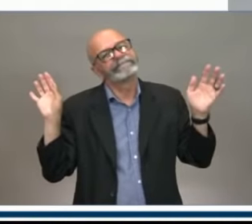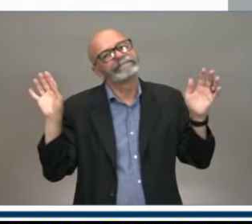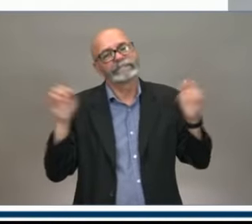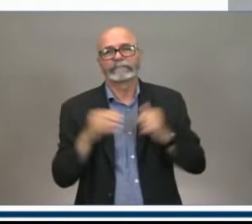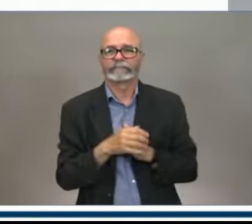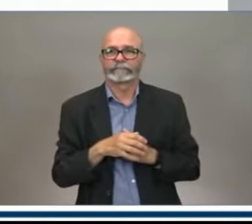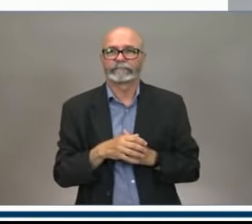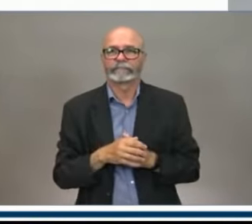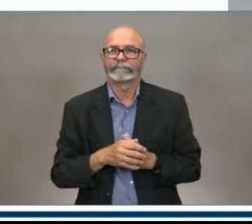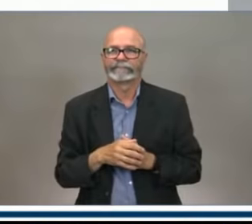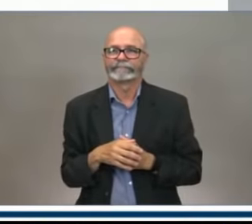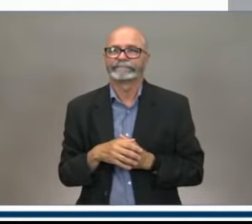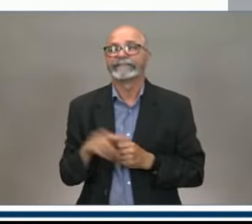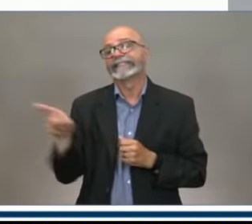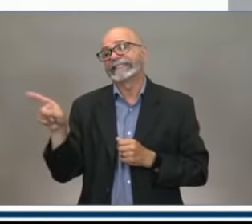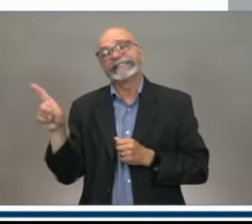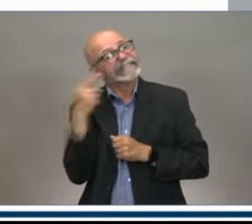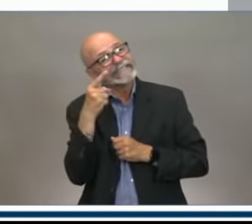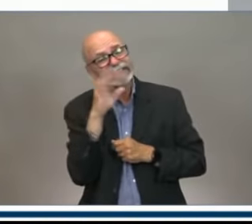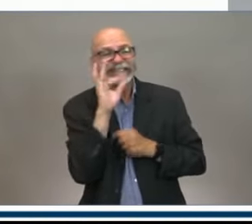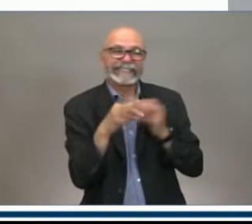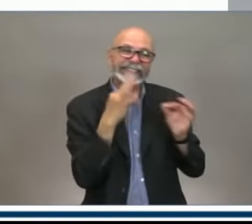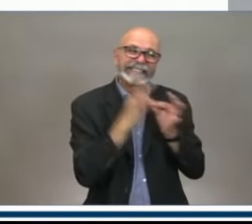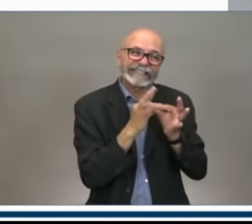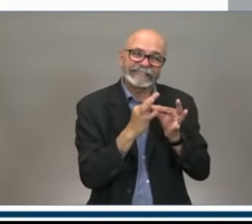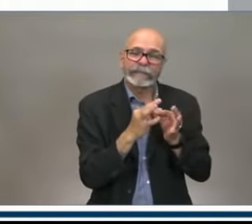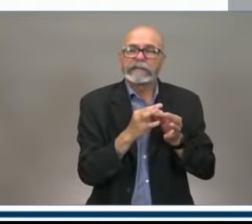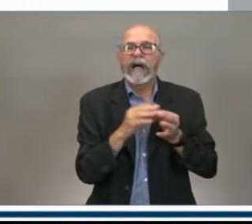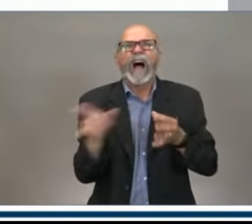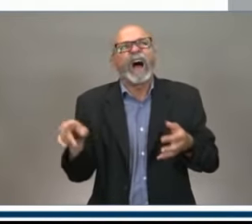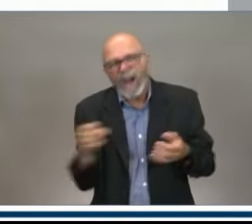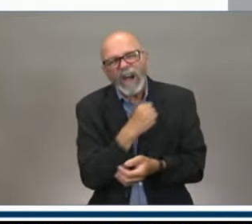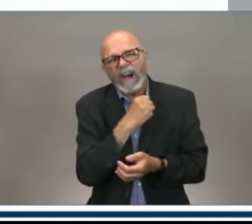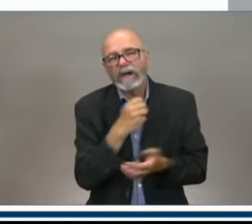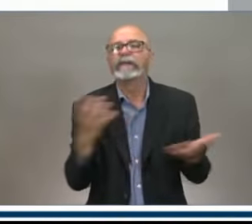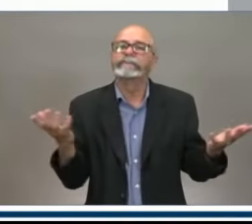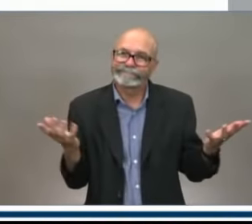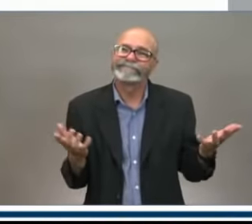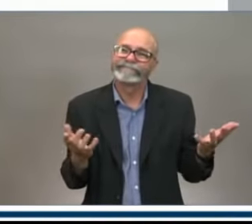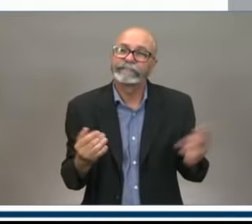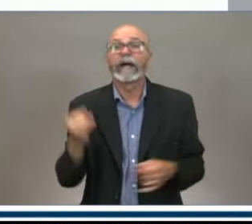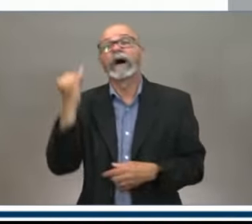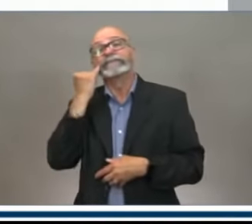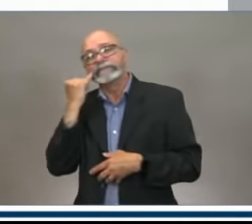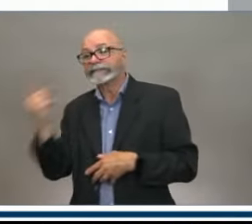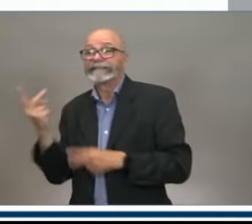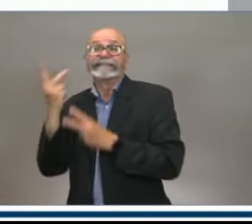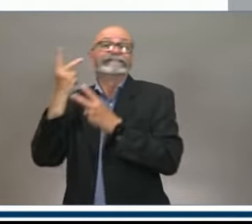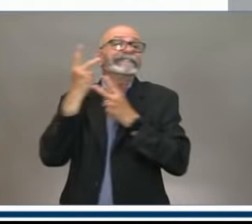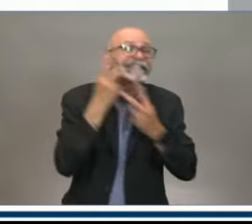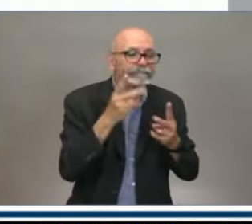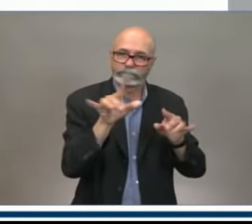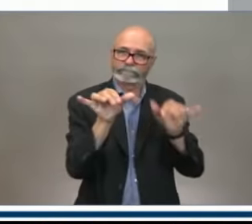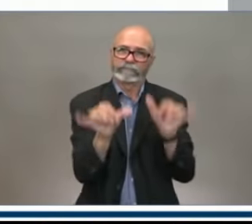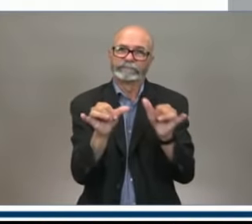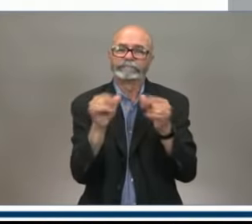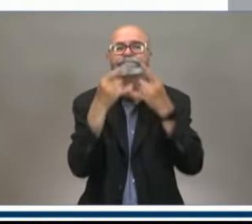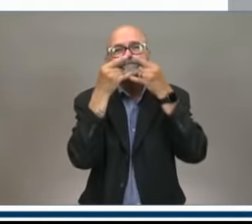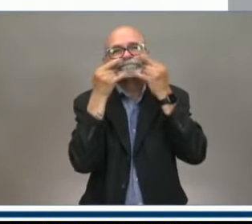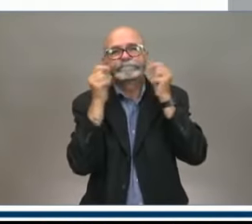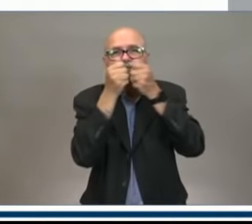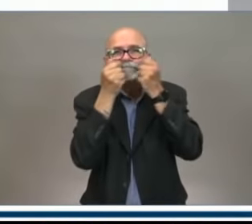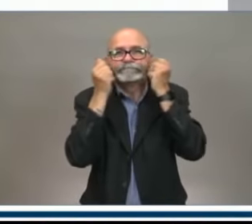if necessary. We're also asking that any visitors wear the non-medical mask, and certainly anybody